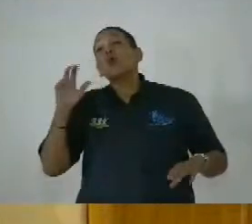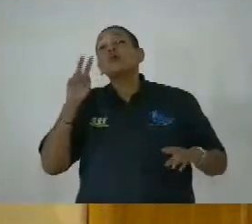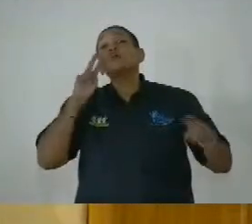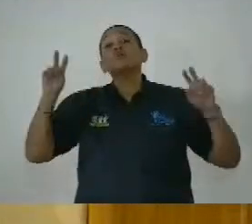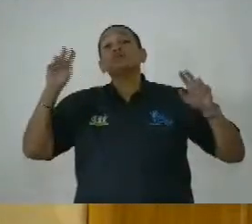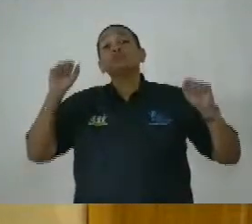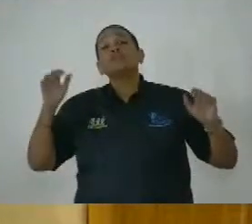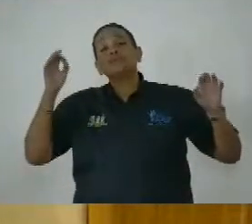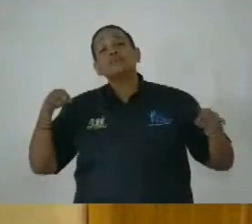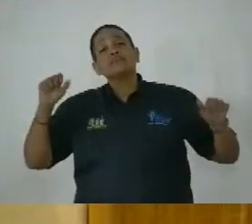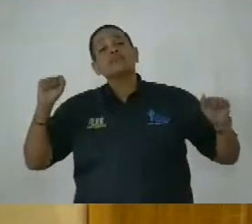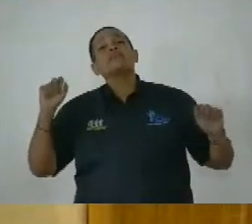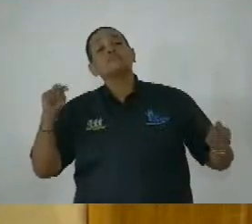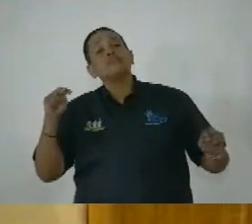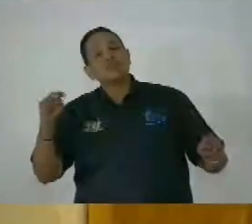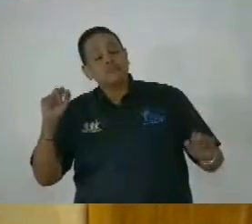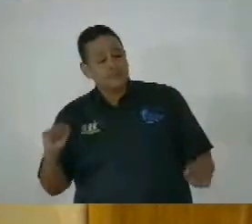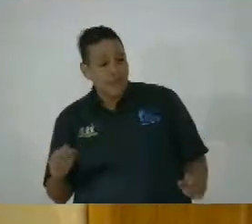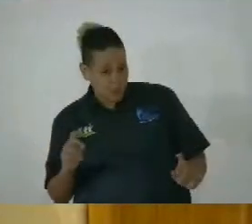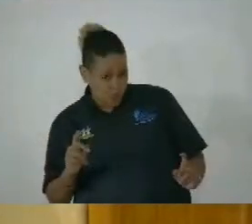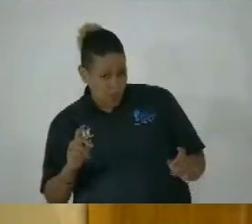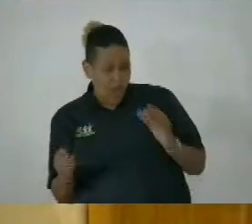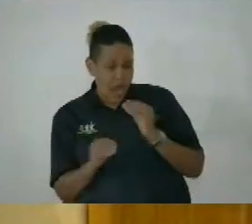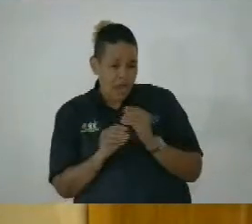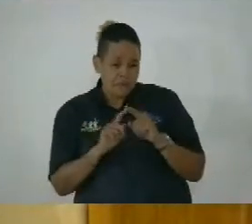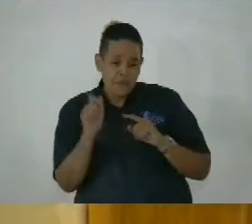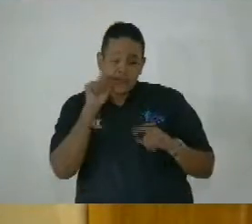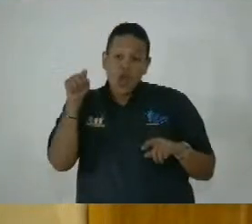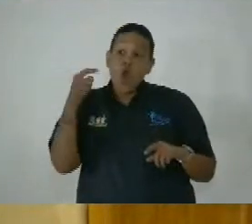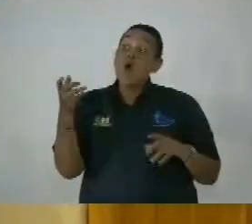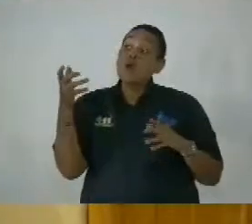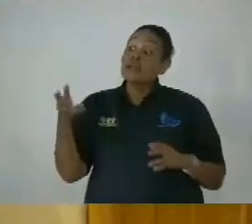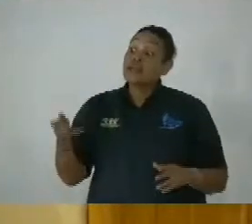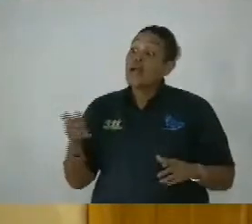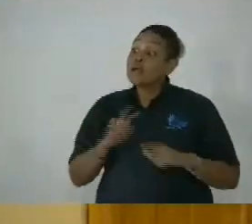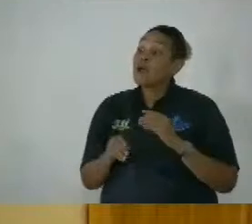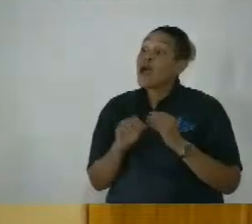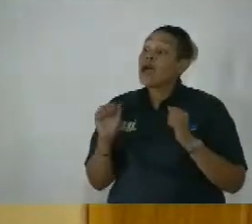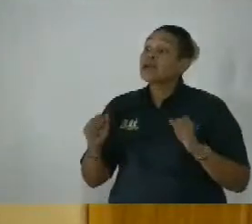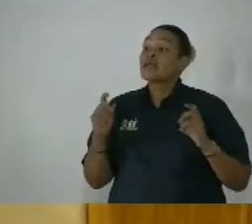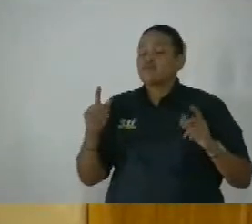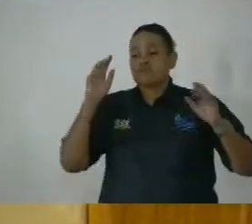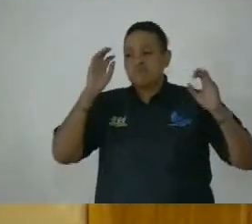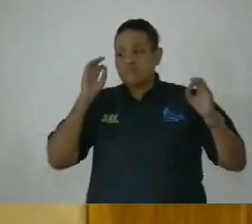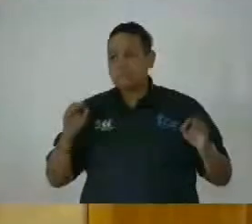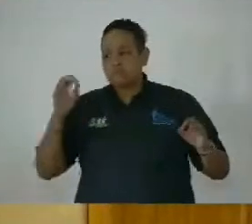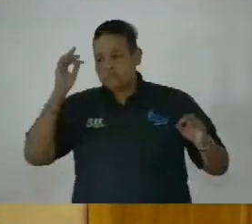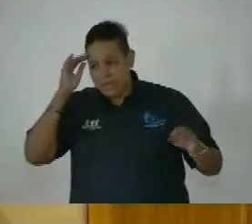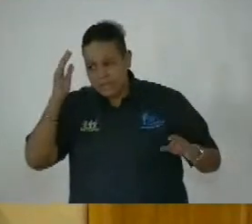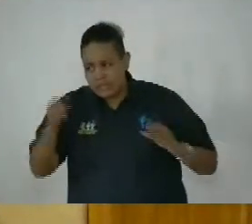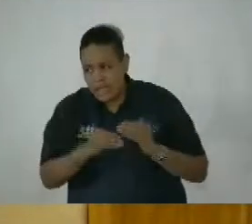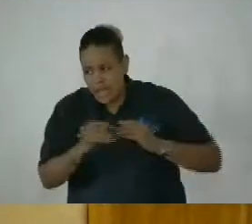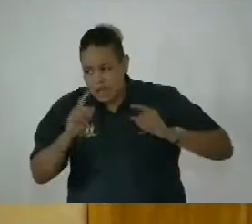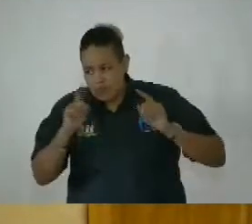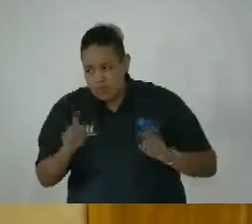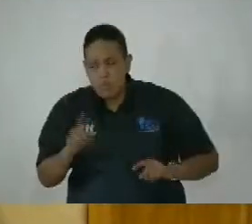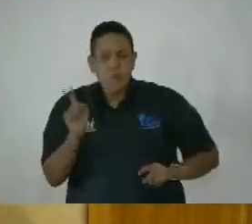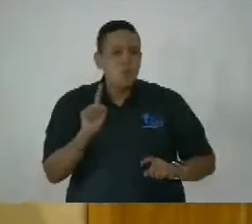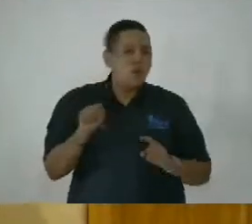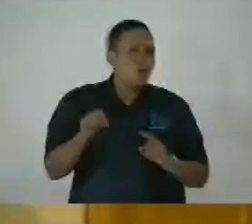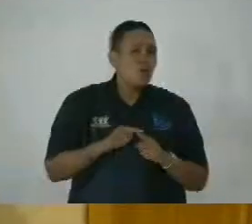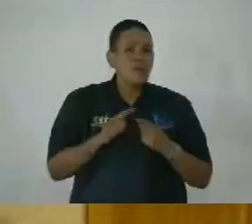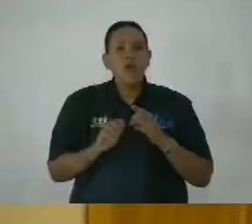can make a decision quickly, but not just arm to hip, but can take a rational decision to respond where, when, and